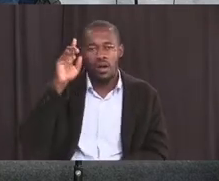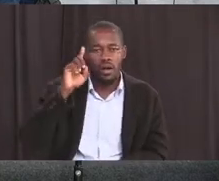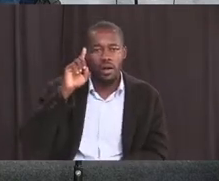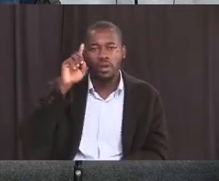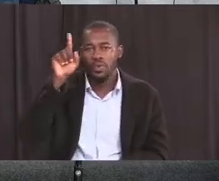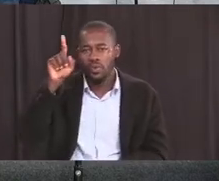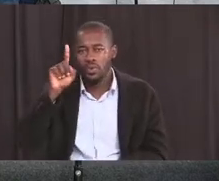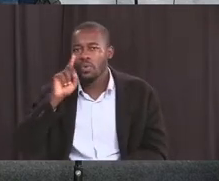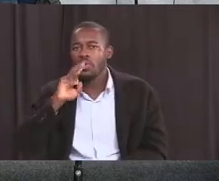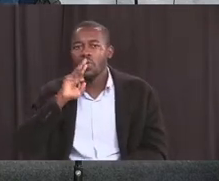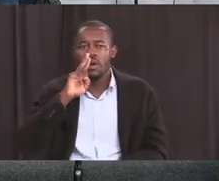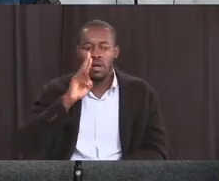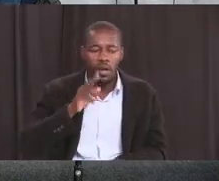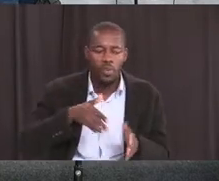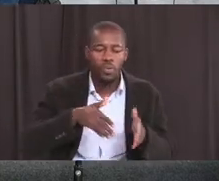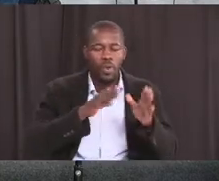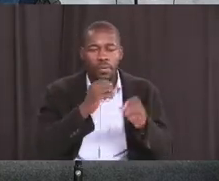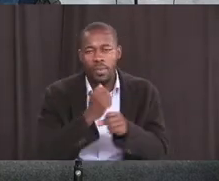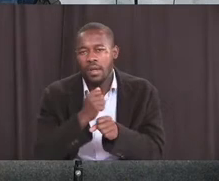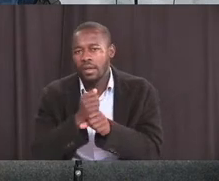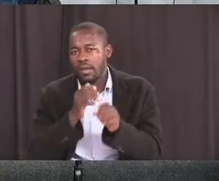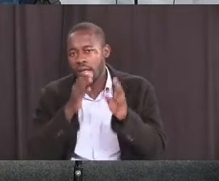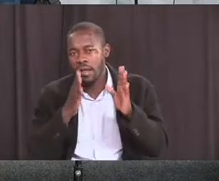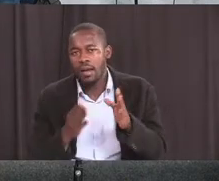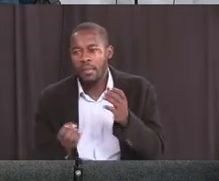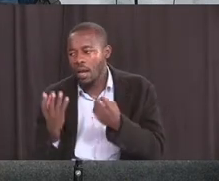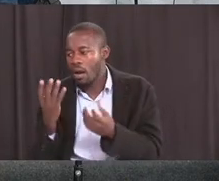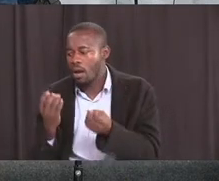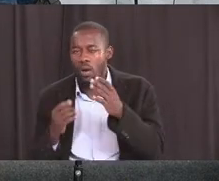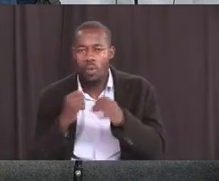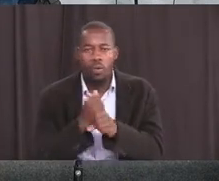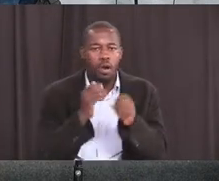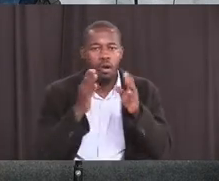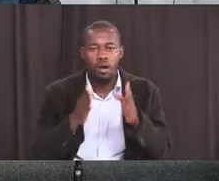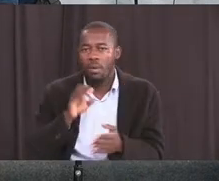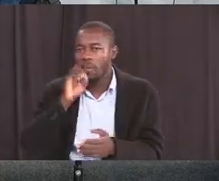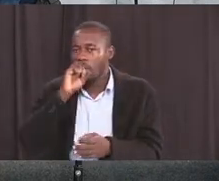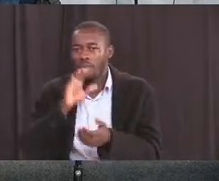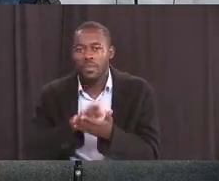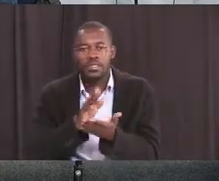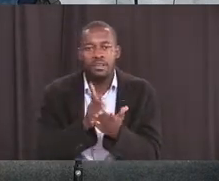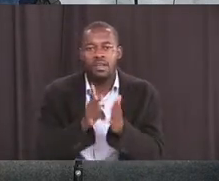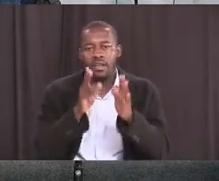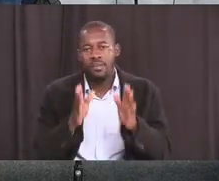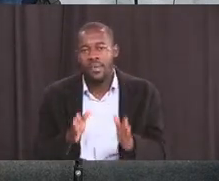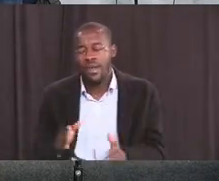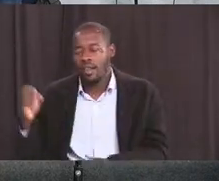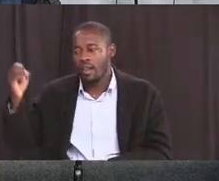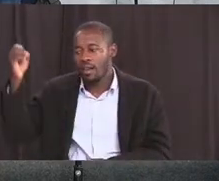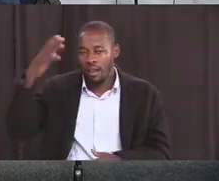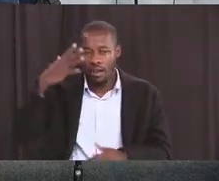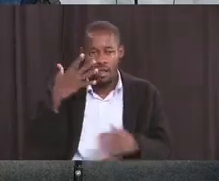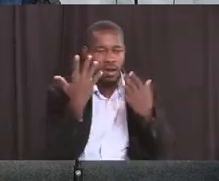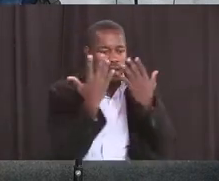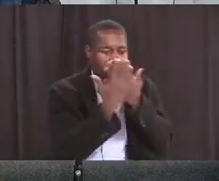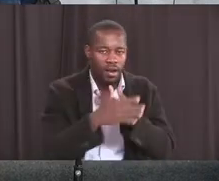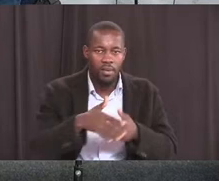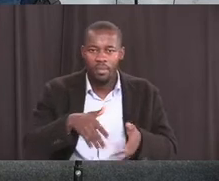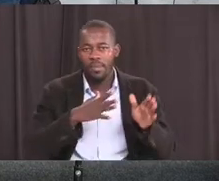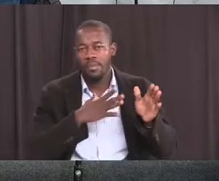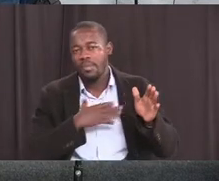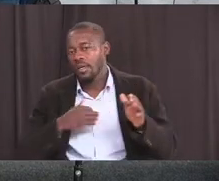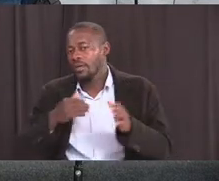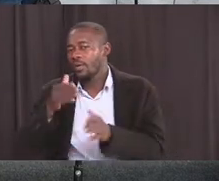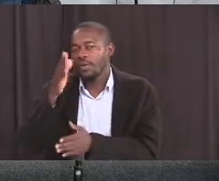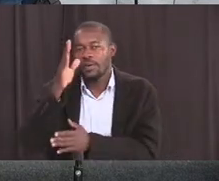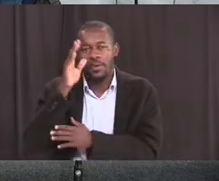are. You are way maker, miracle worker, promise keeper, light in the darkness, my God,